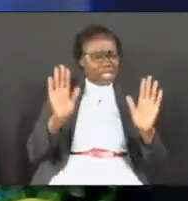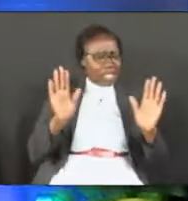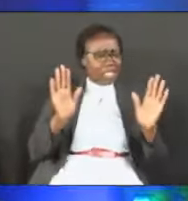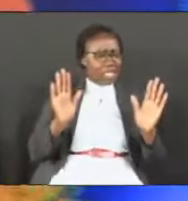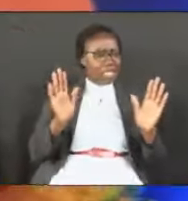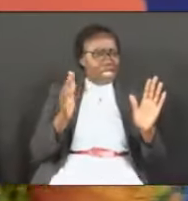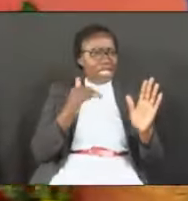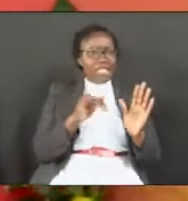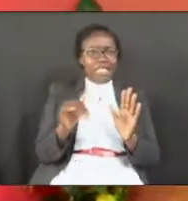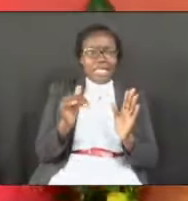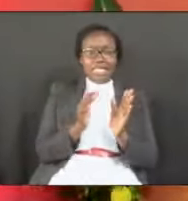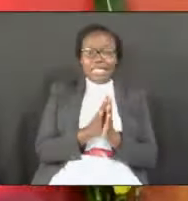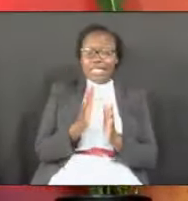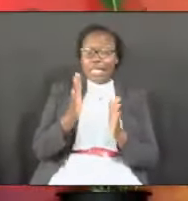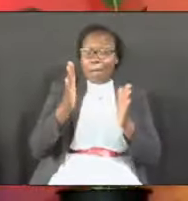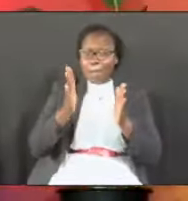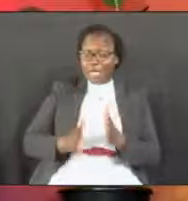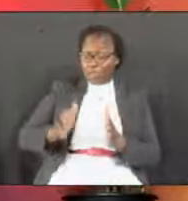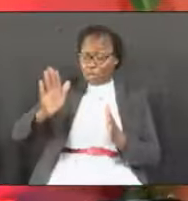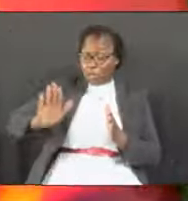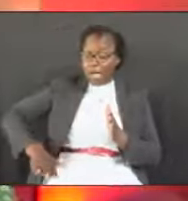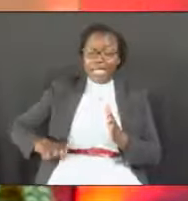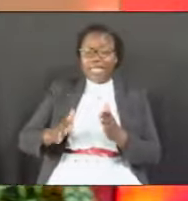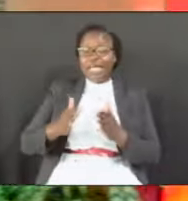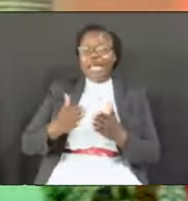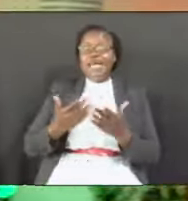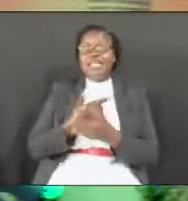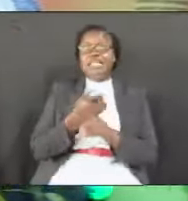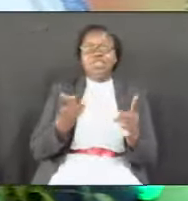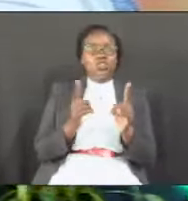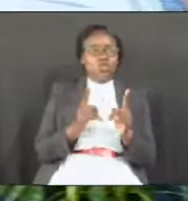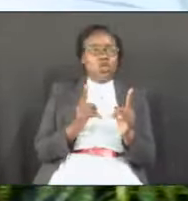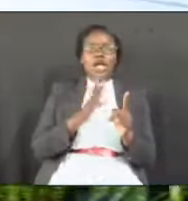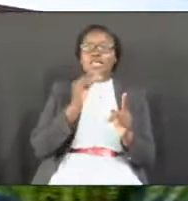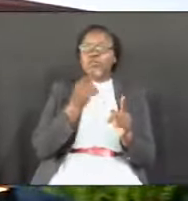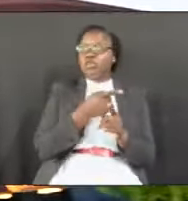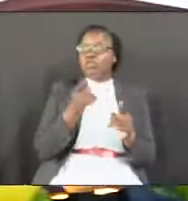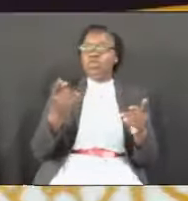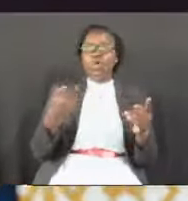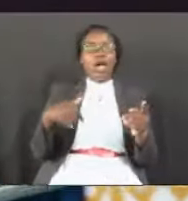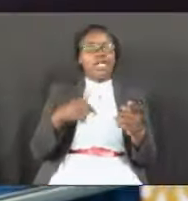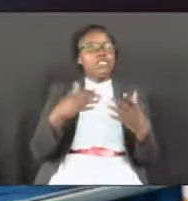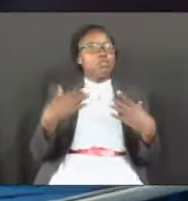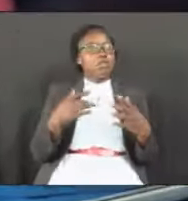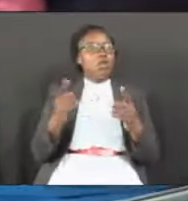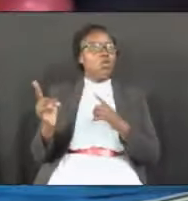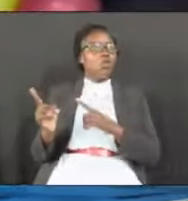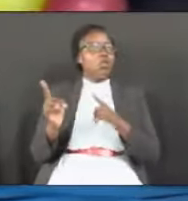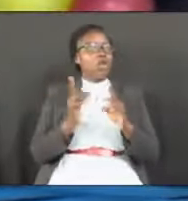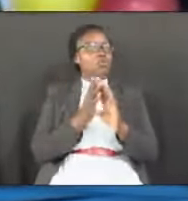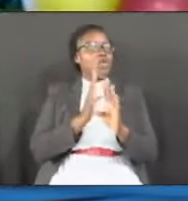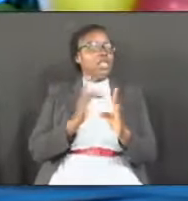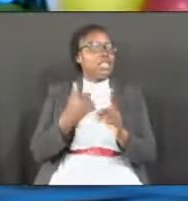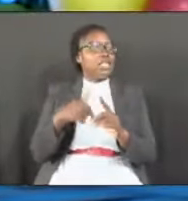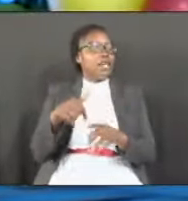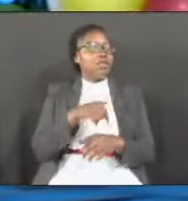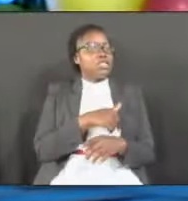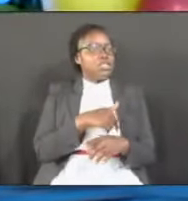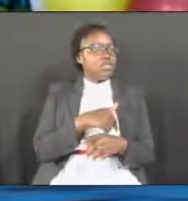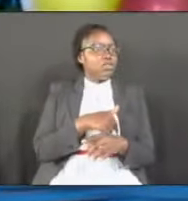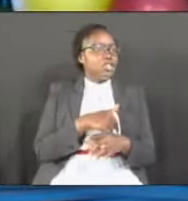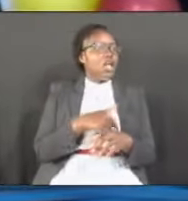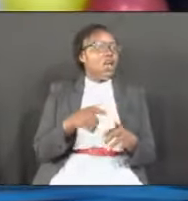couldn't afford parking next to your neighbor. Let me speak to us people. We've got to align ourselves with